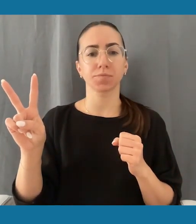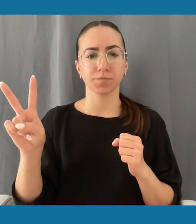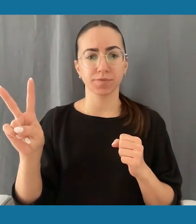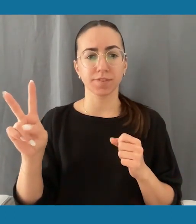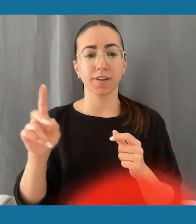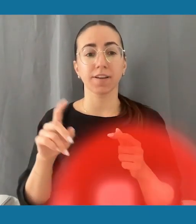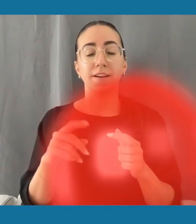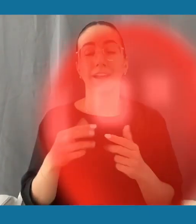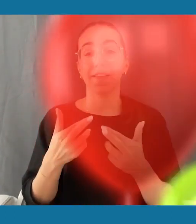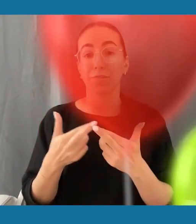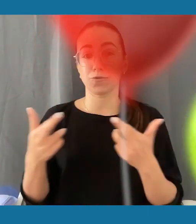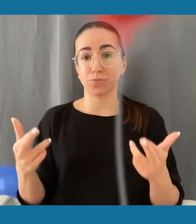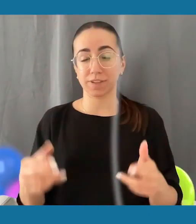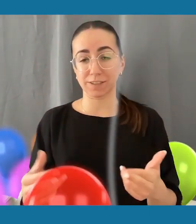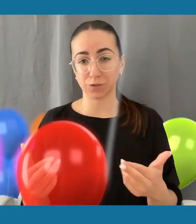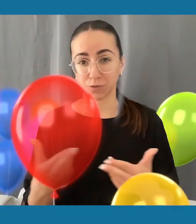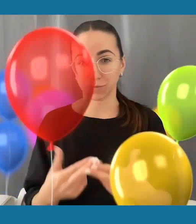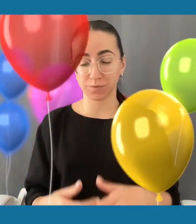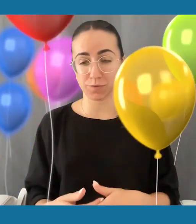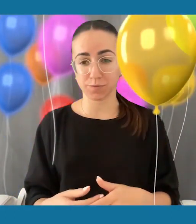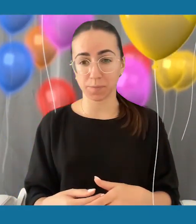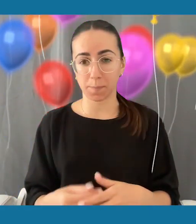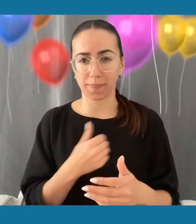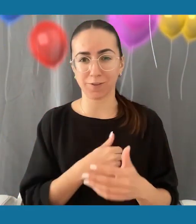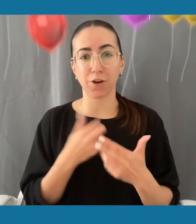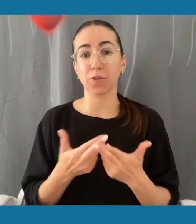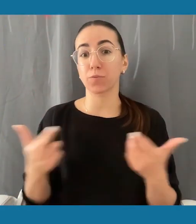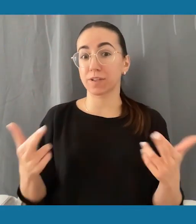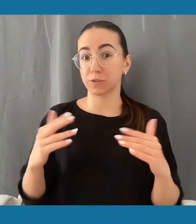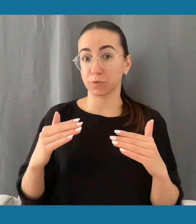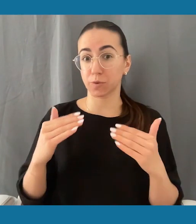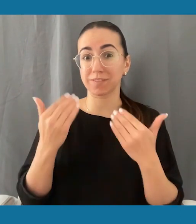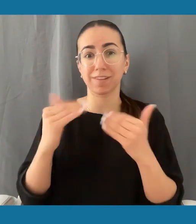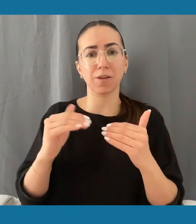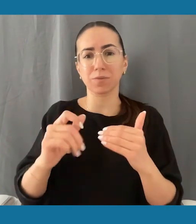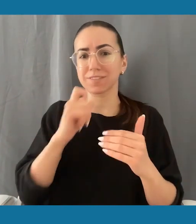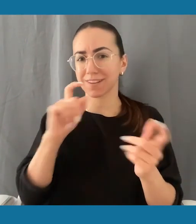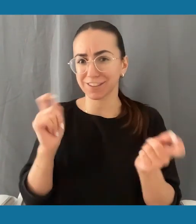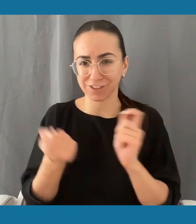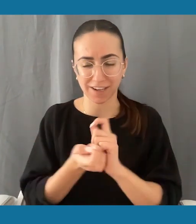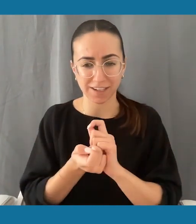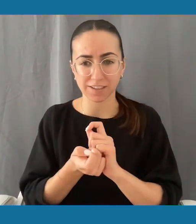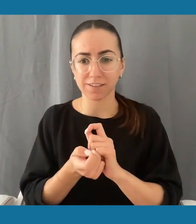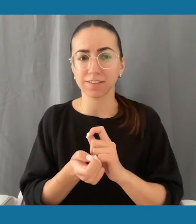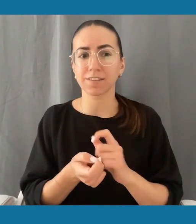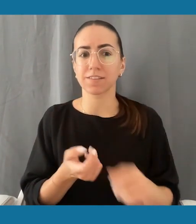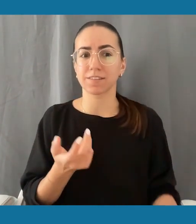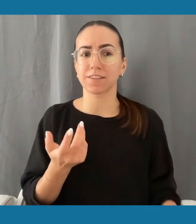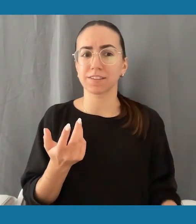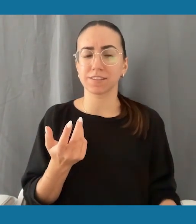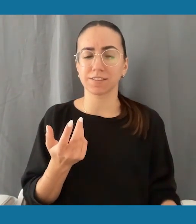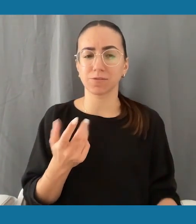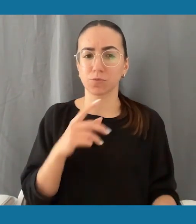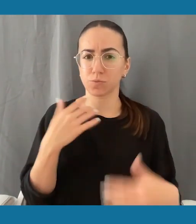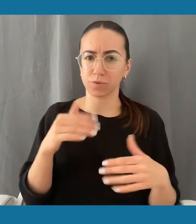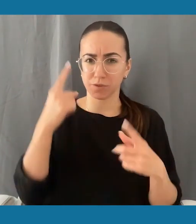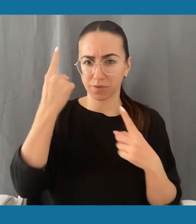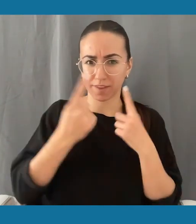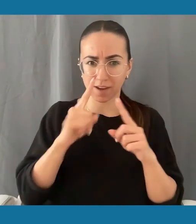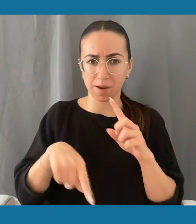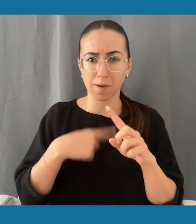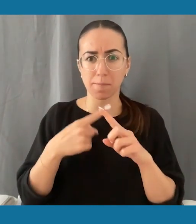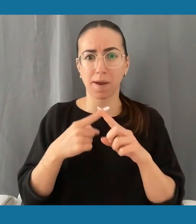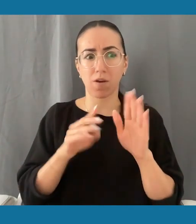resource allowance has not been changed since then. That's pretty astonishing when you consider the impact of inflation